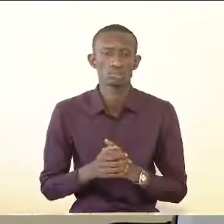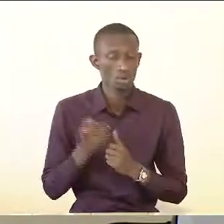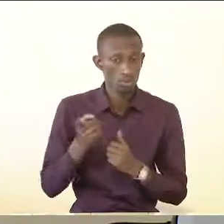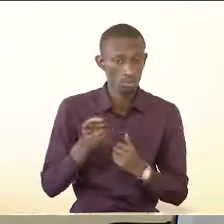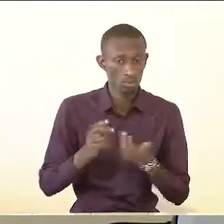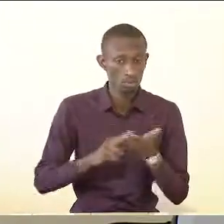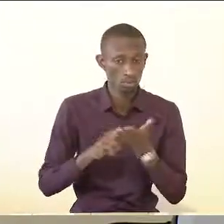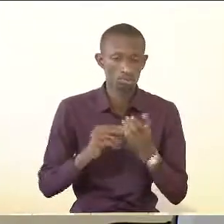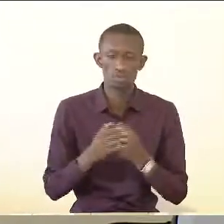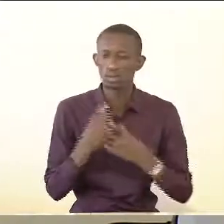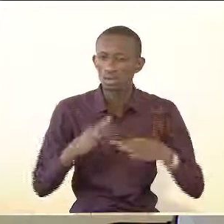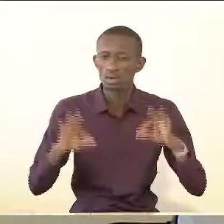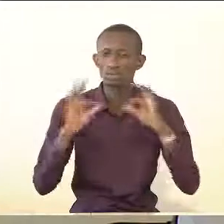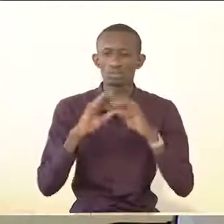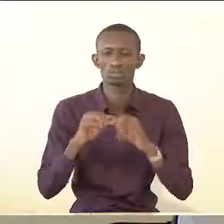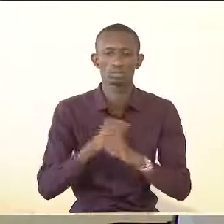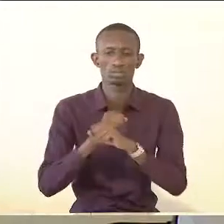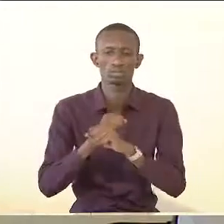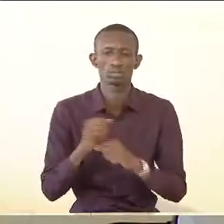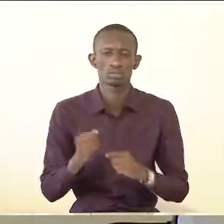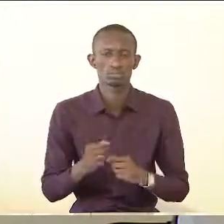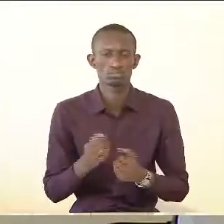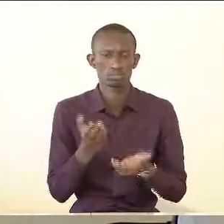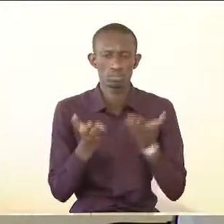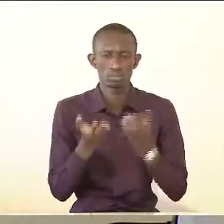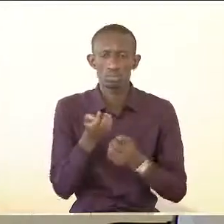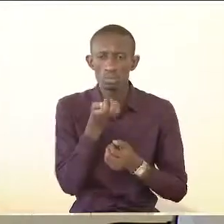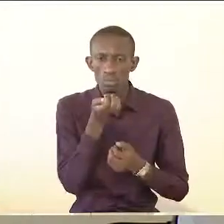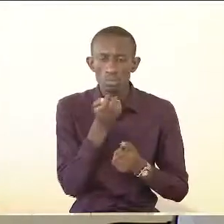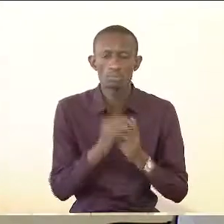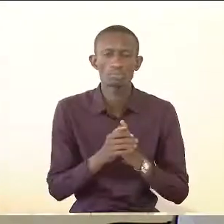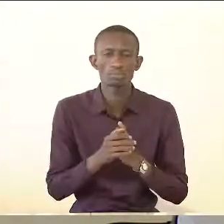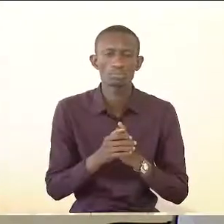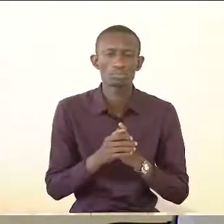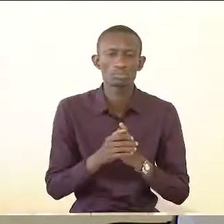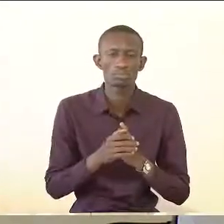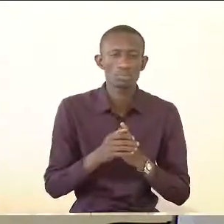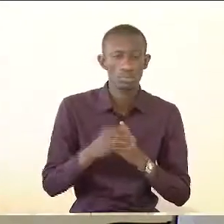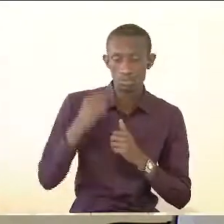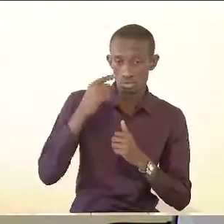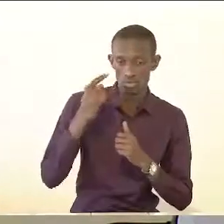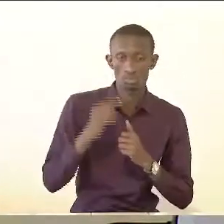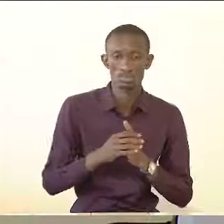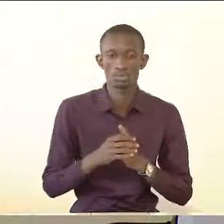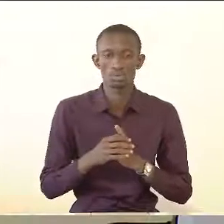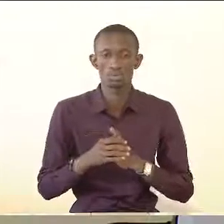a function of protection, where we say the skin is acting as a barrier for